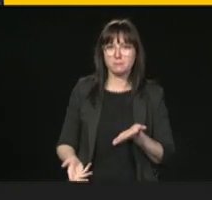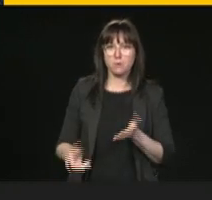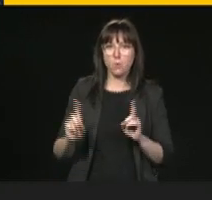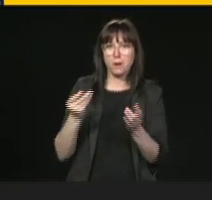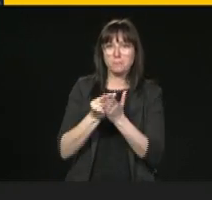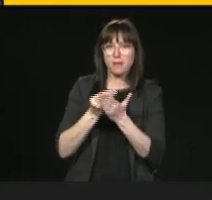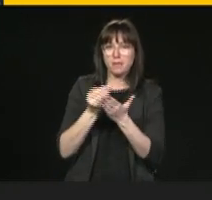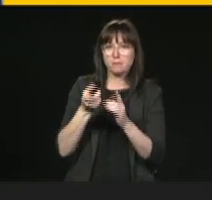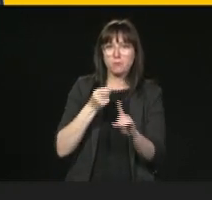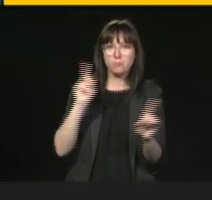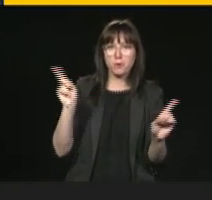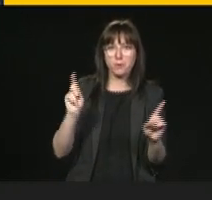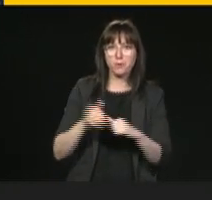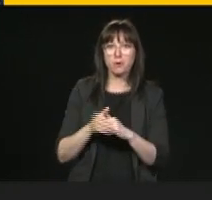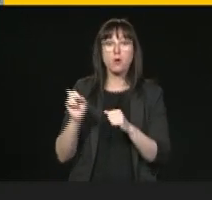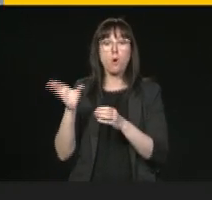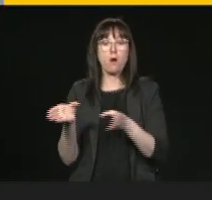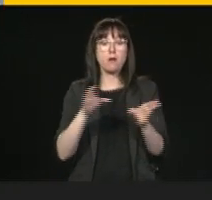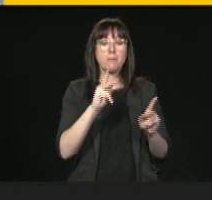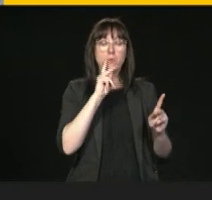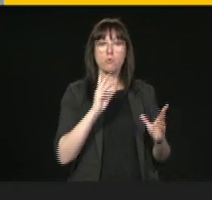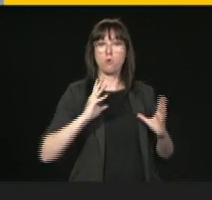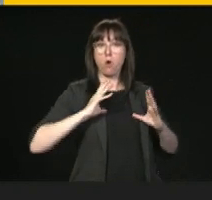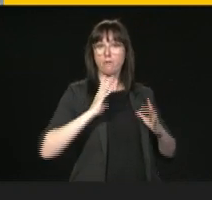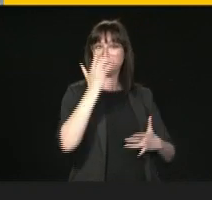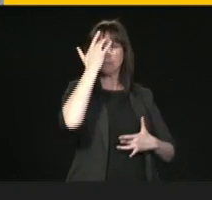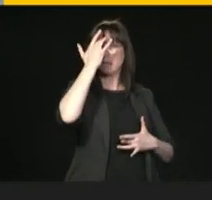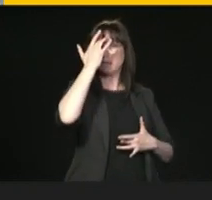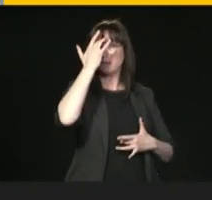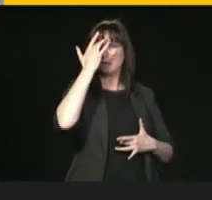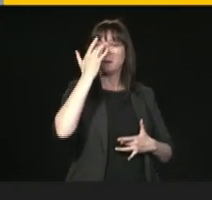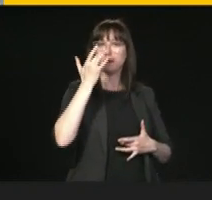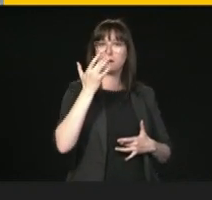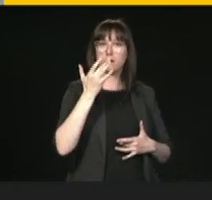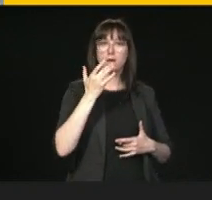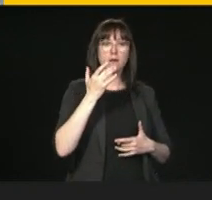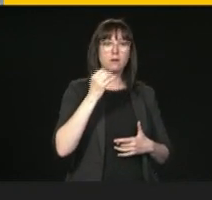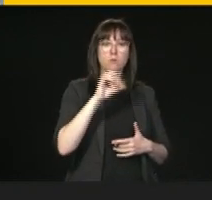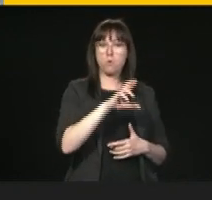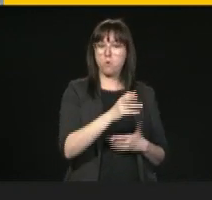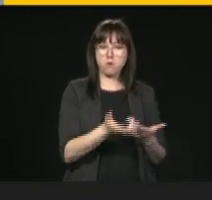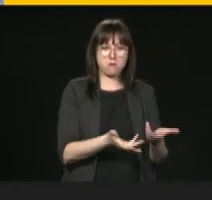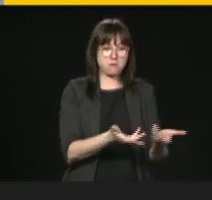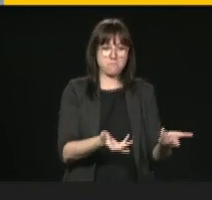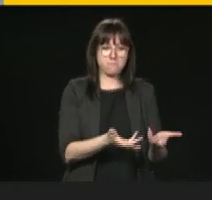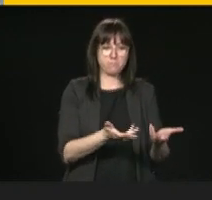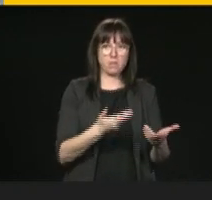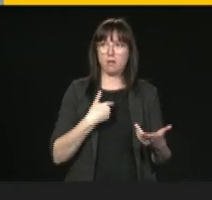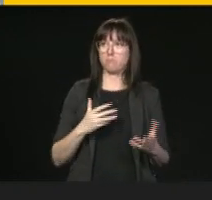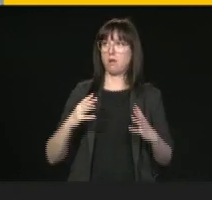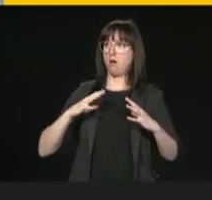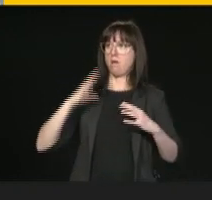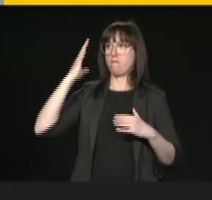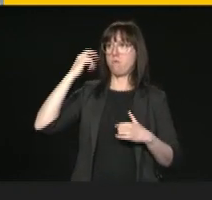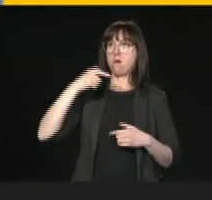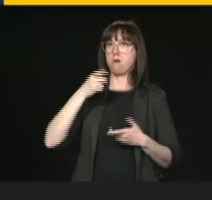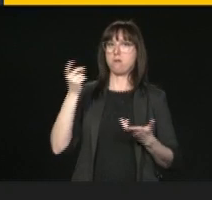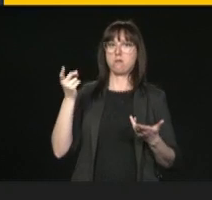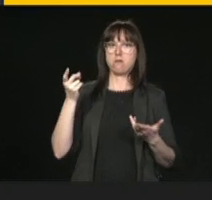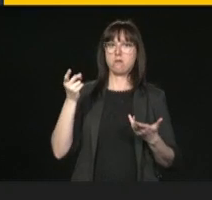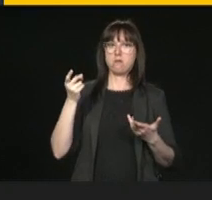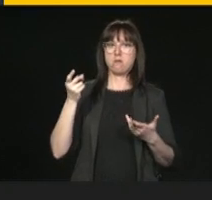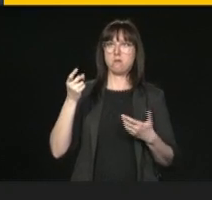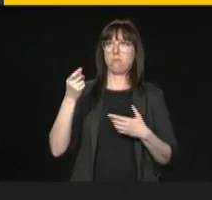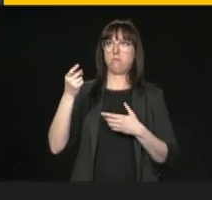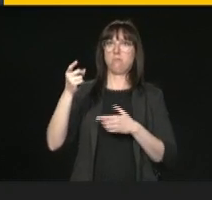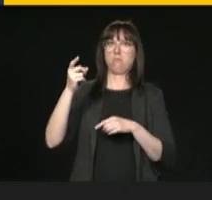homesick, and to deal with people who were not getting income because their employer, said that we can't pay you anymore. So we realized this